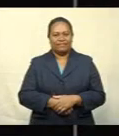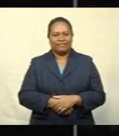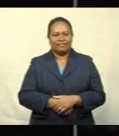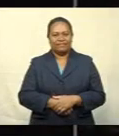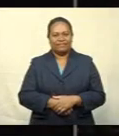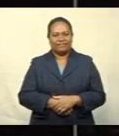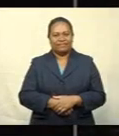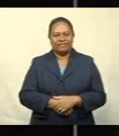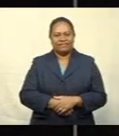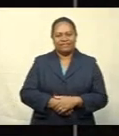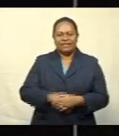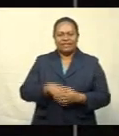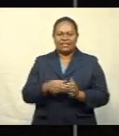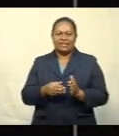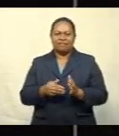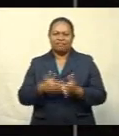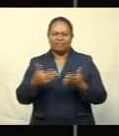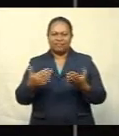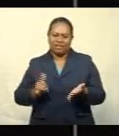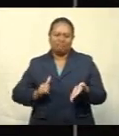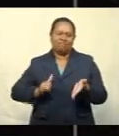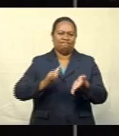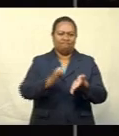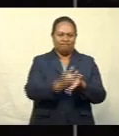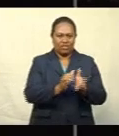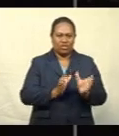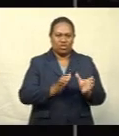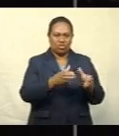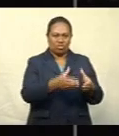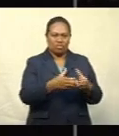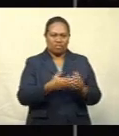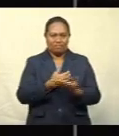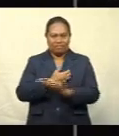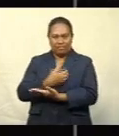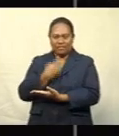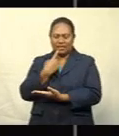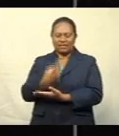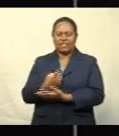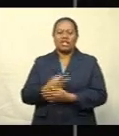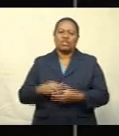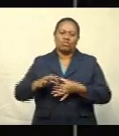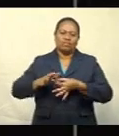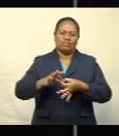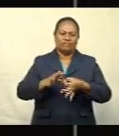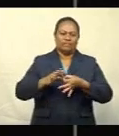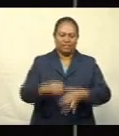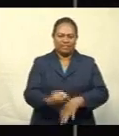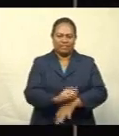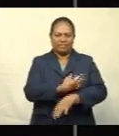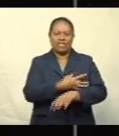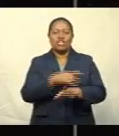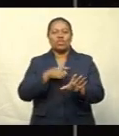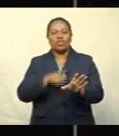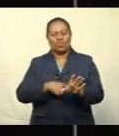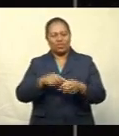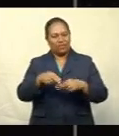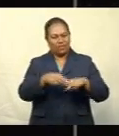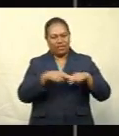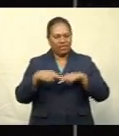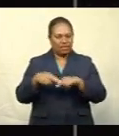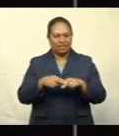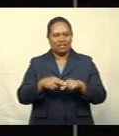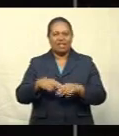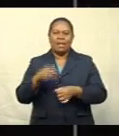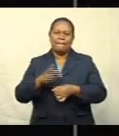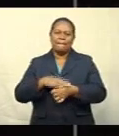The flight crew is the first ever parkour group in the country that has joined hands to inspire the youth of Fiji. The group is made up